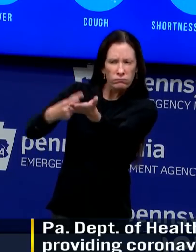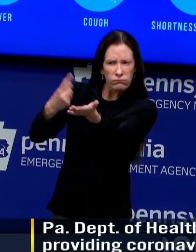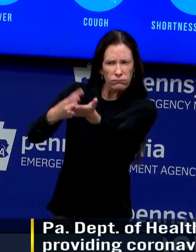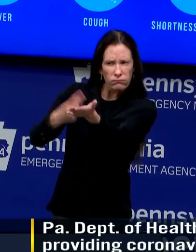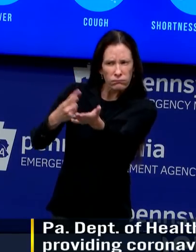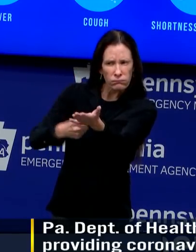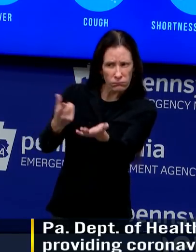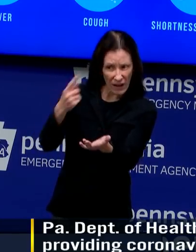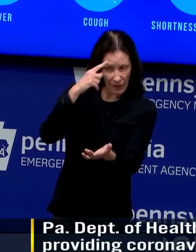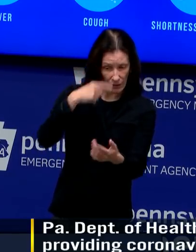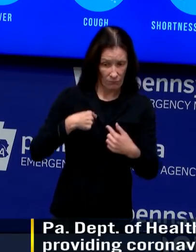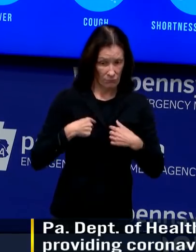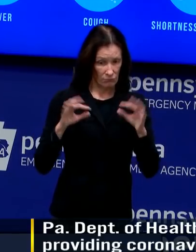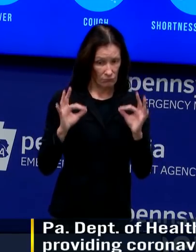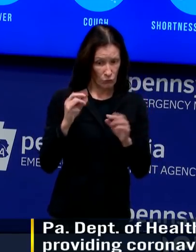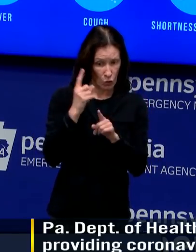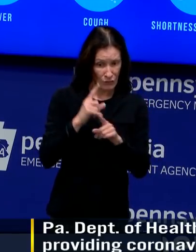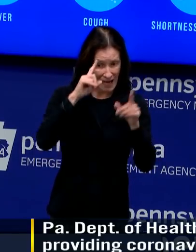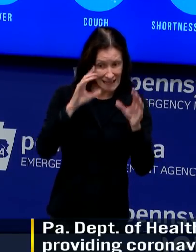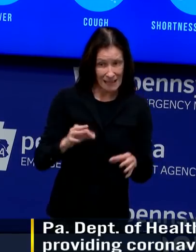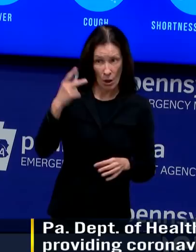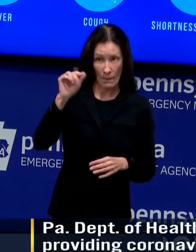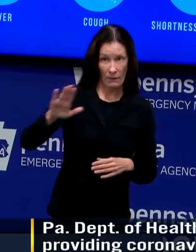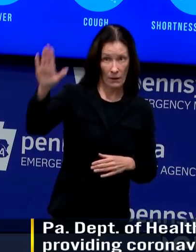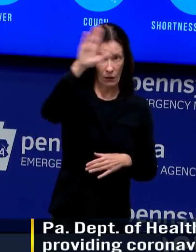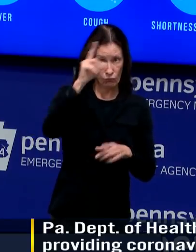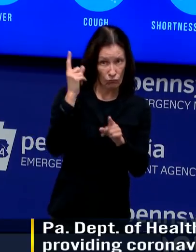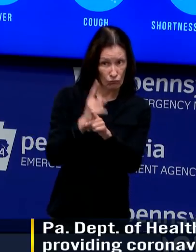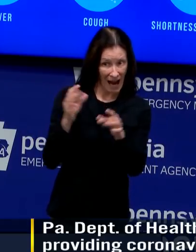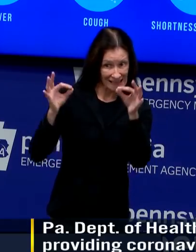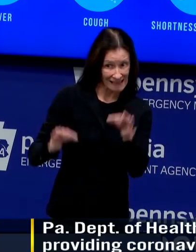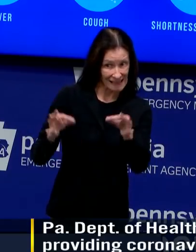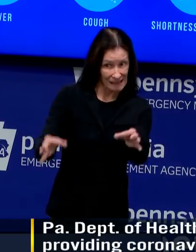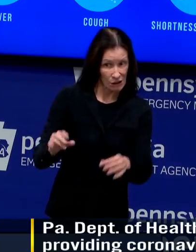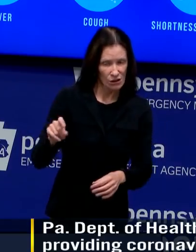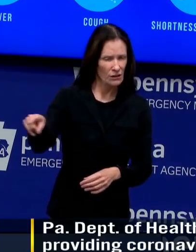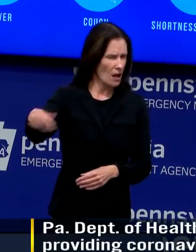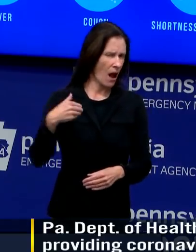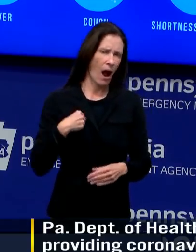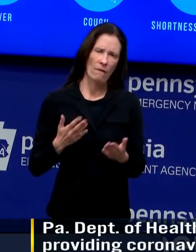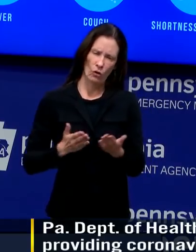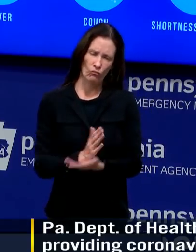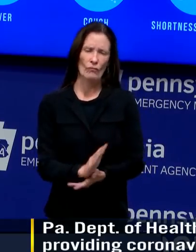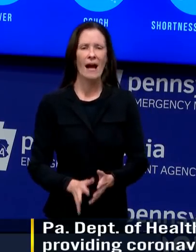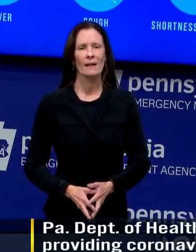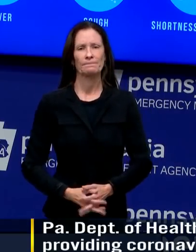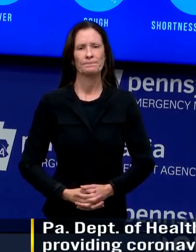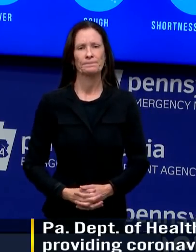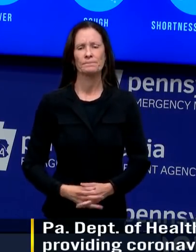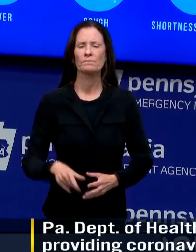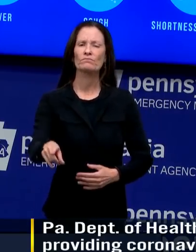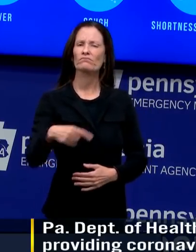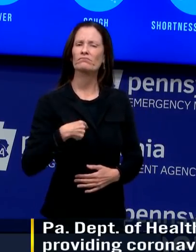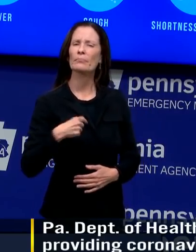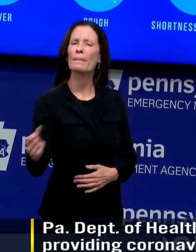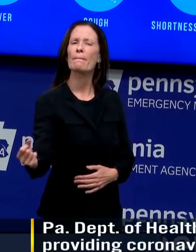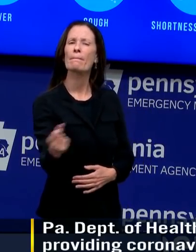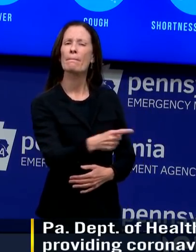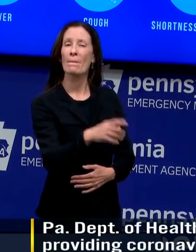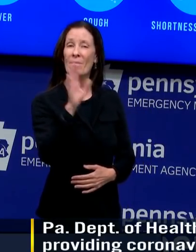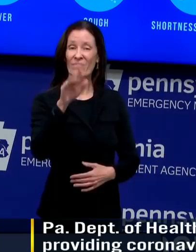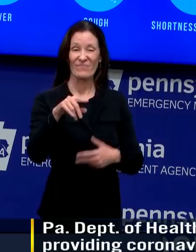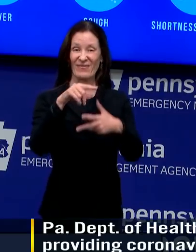phase? I don't know at this point. That's a good question. We just haven't determined that, so have not got